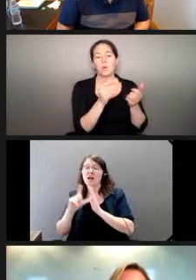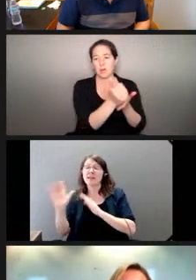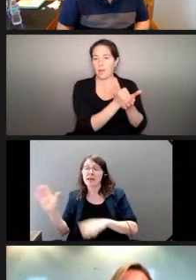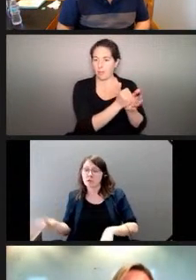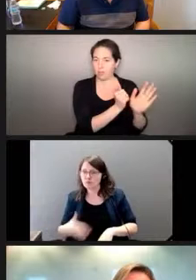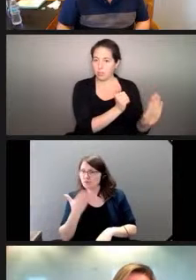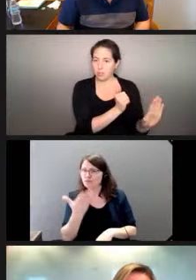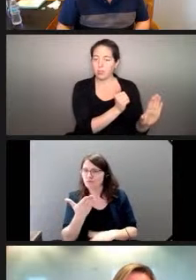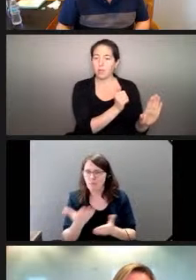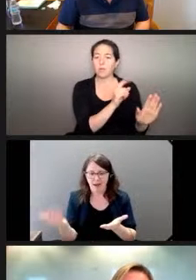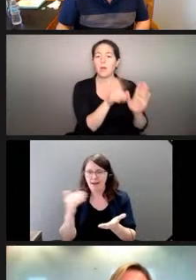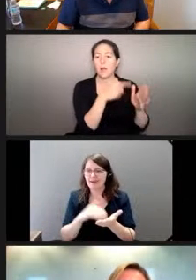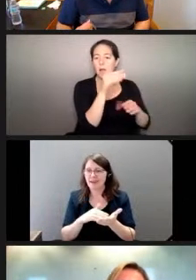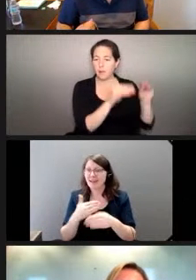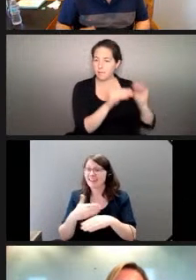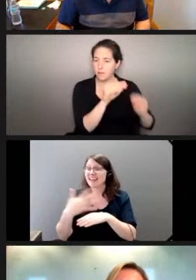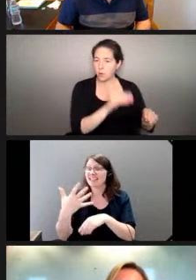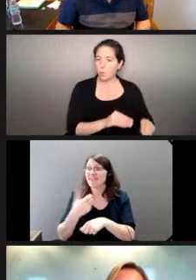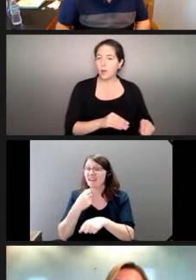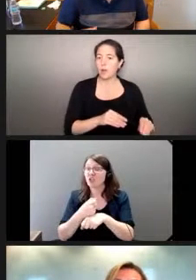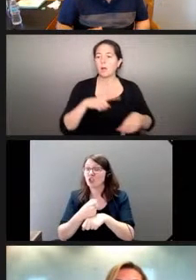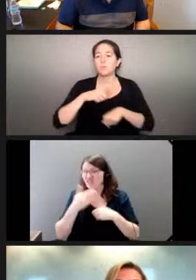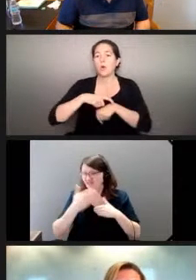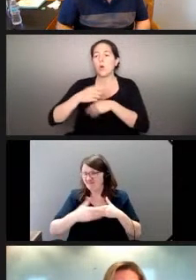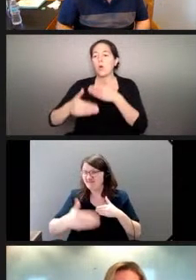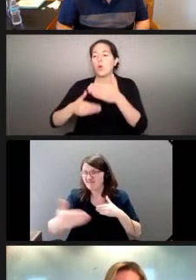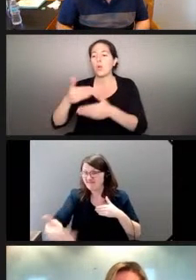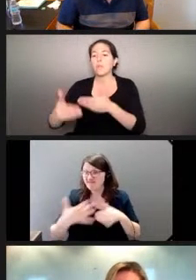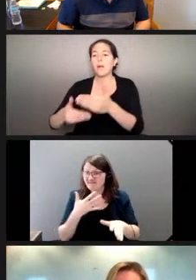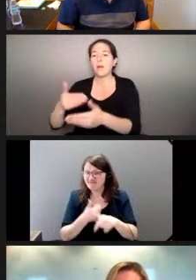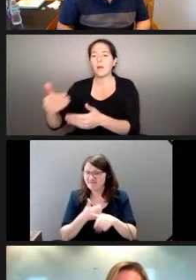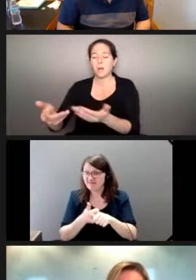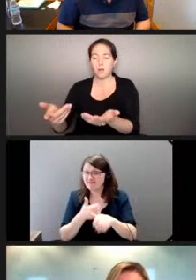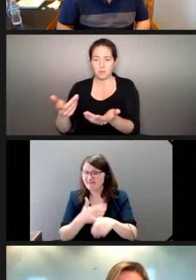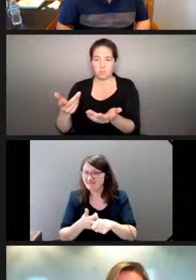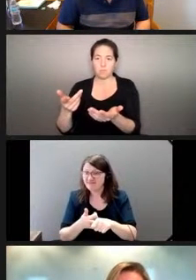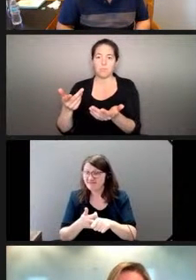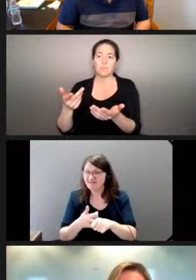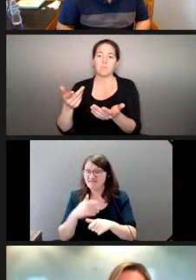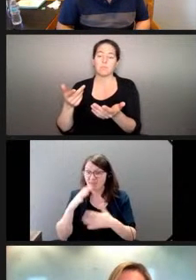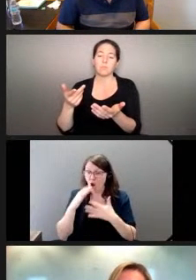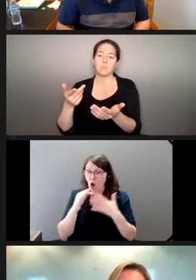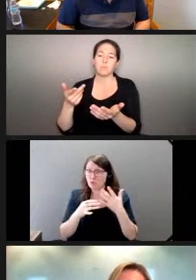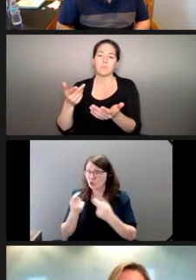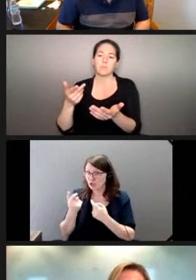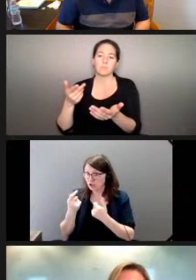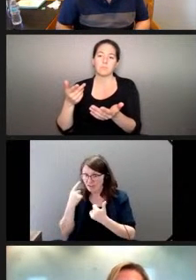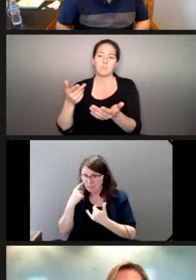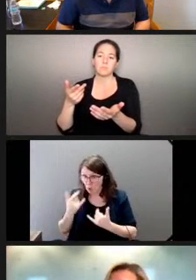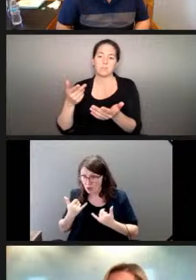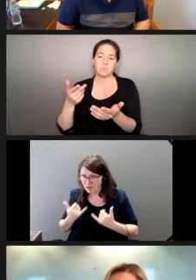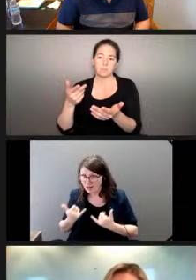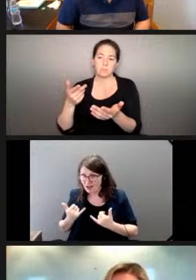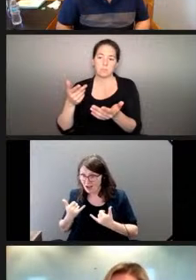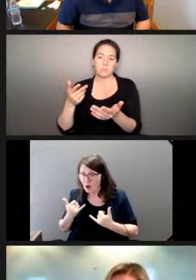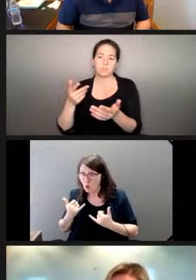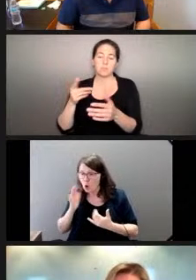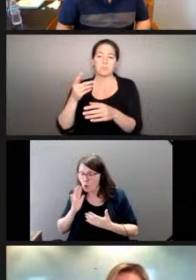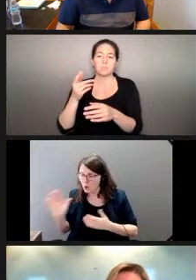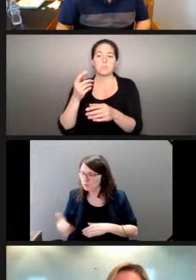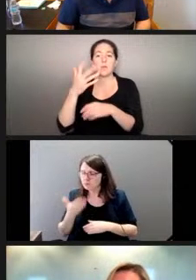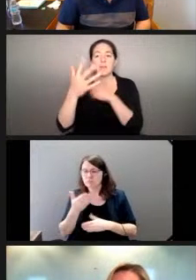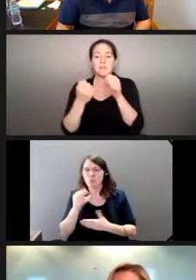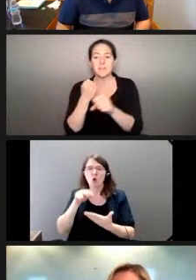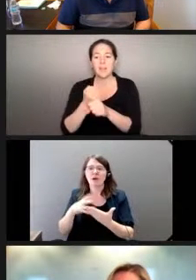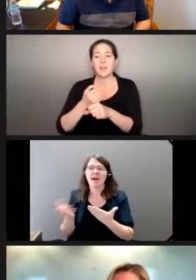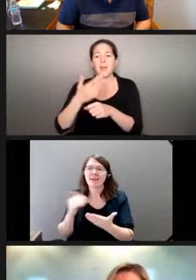next 5-year refresh. While some of the options might not necessarily be suitable in the short term, such as technologies that are still